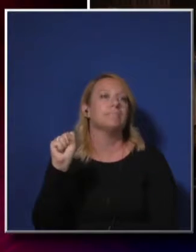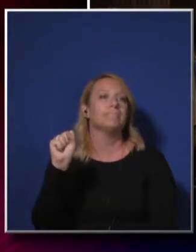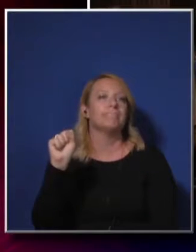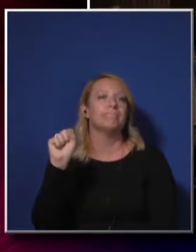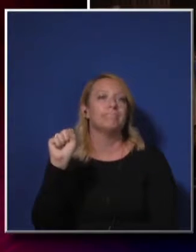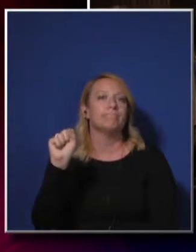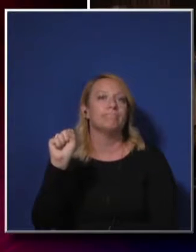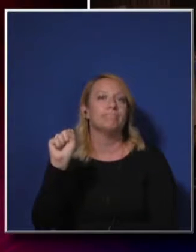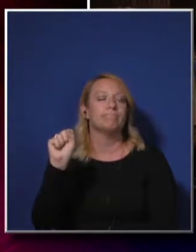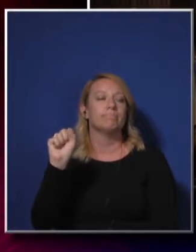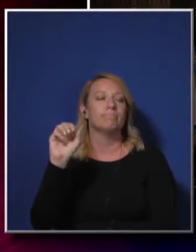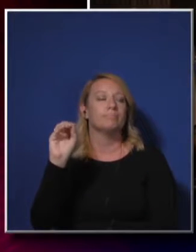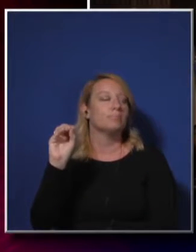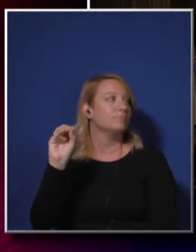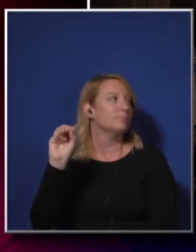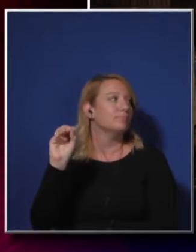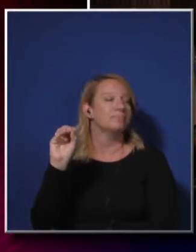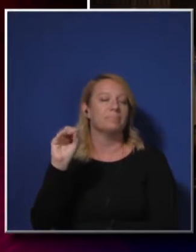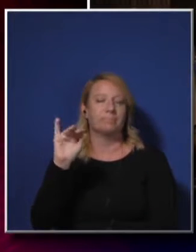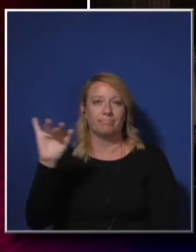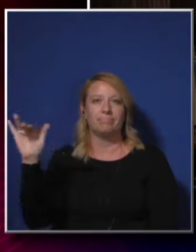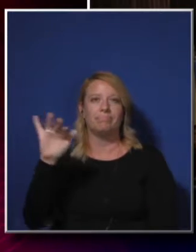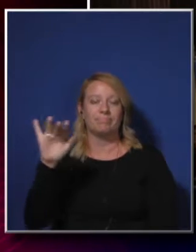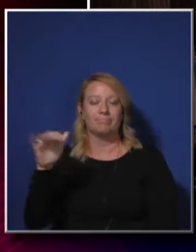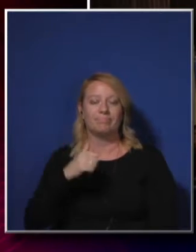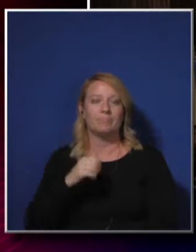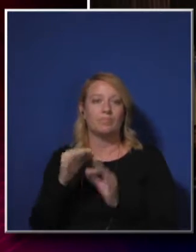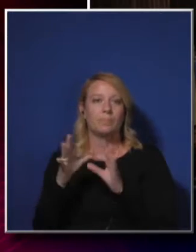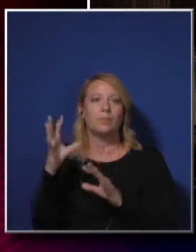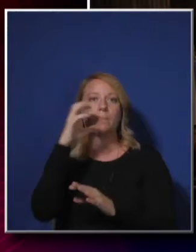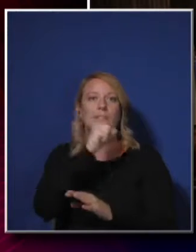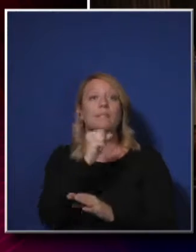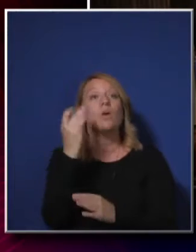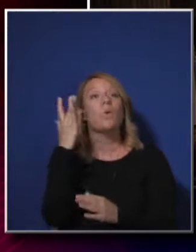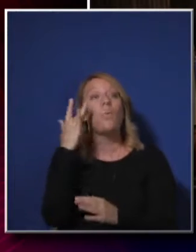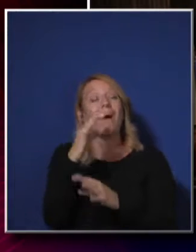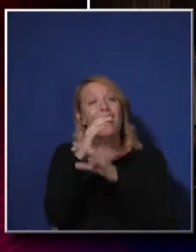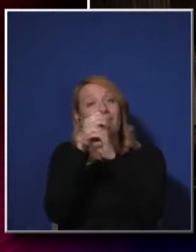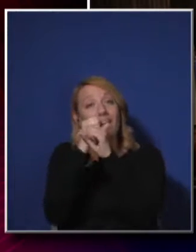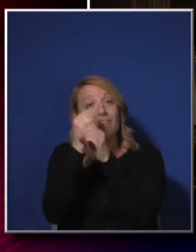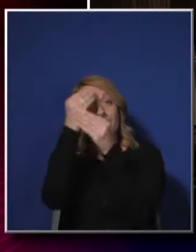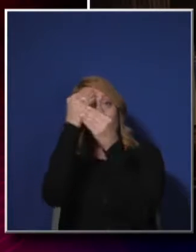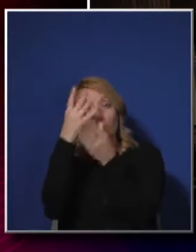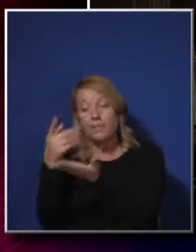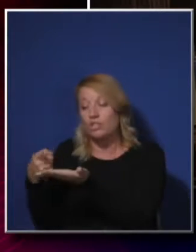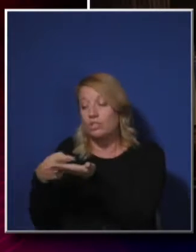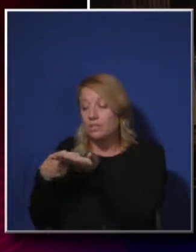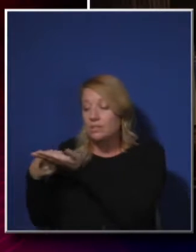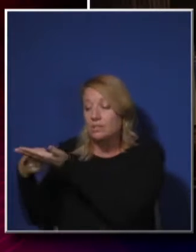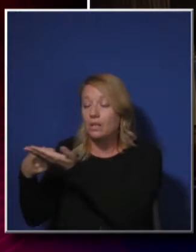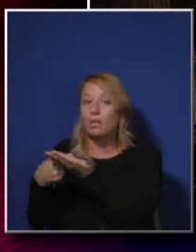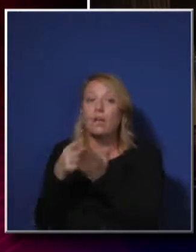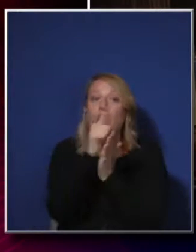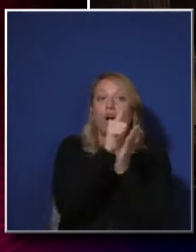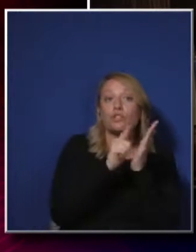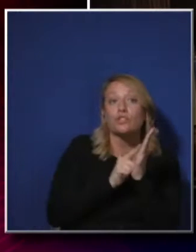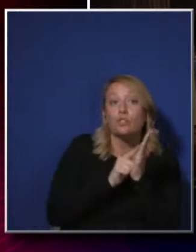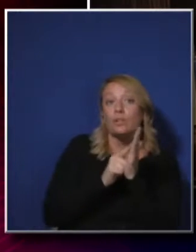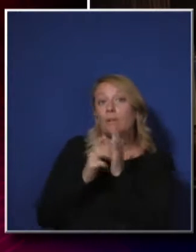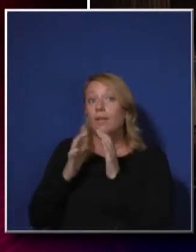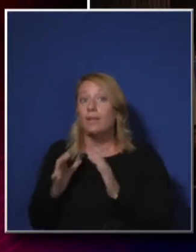38.431.03A and 2 for discussion consideration of confidential documents pursuant to the attorney-client privilege